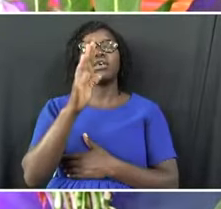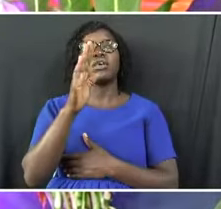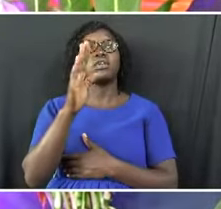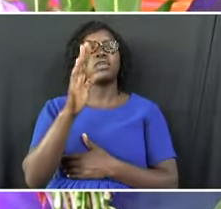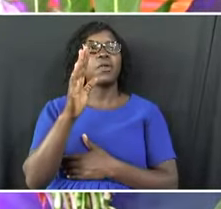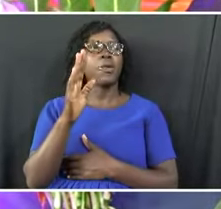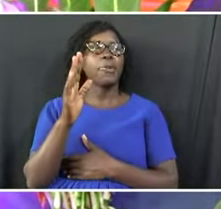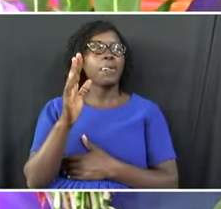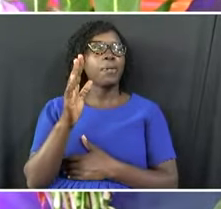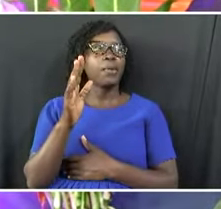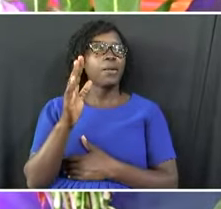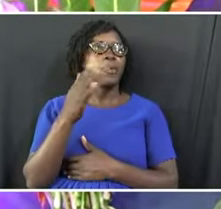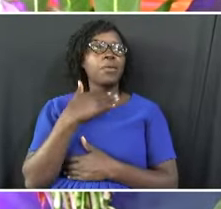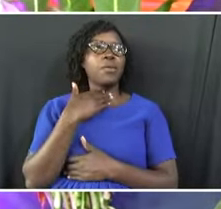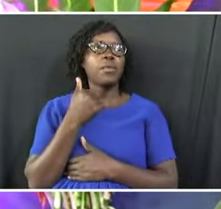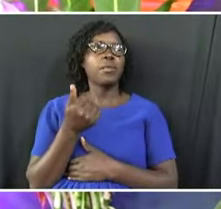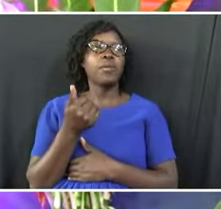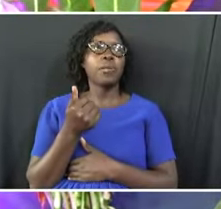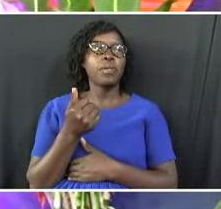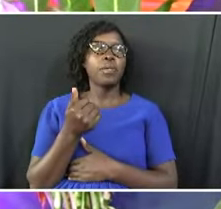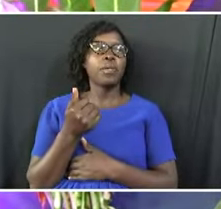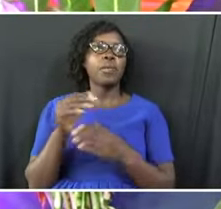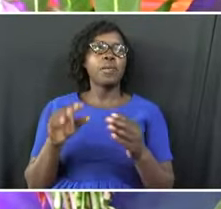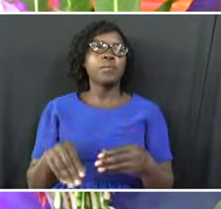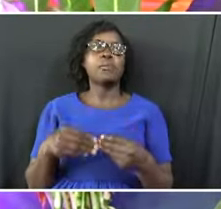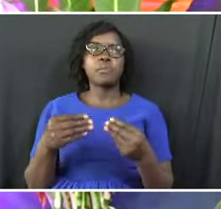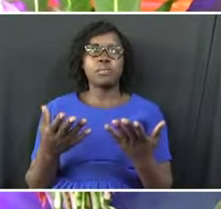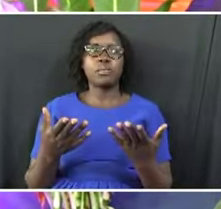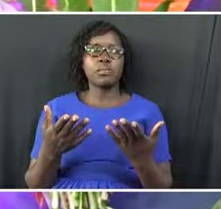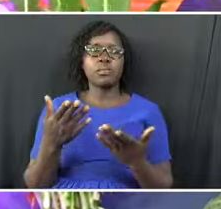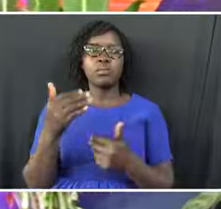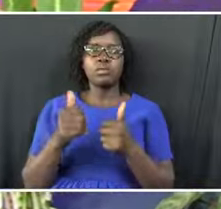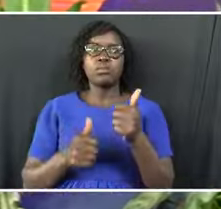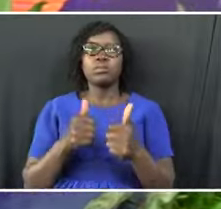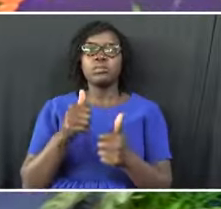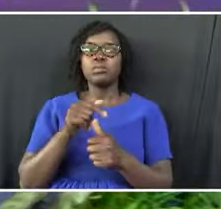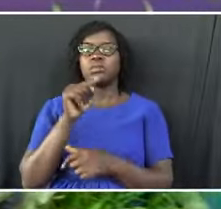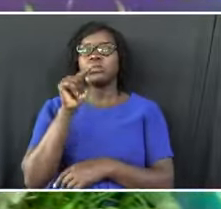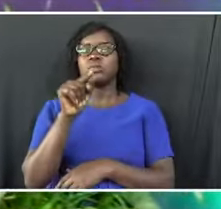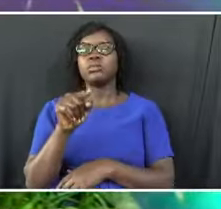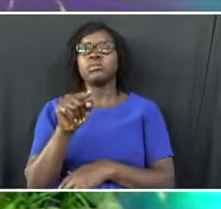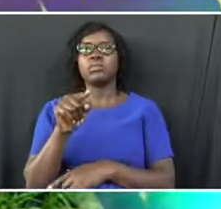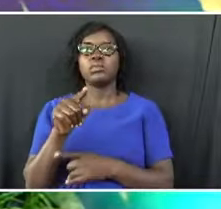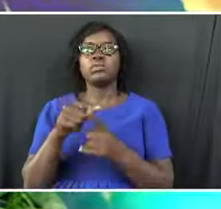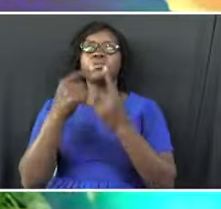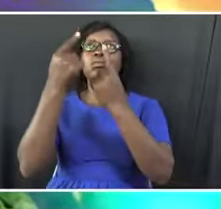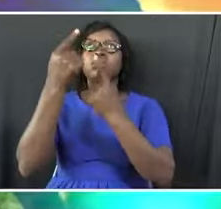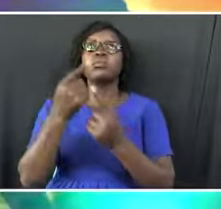know, wanted is an offering which was pointing to the